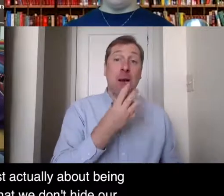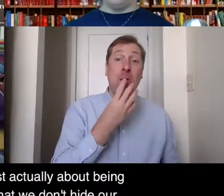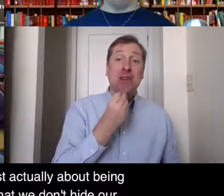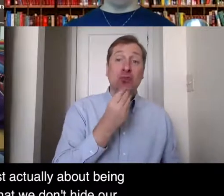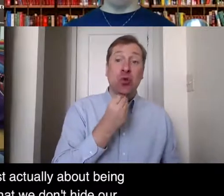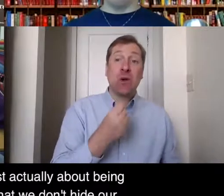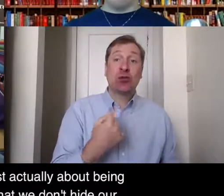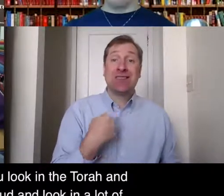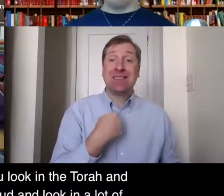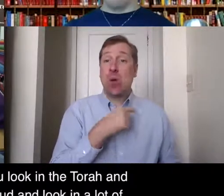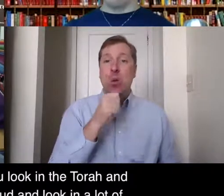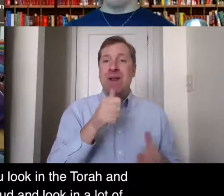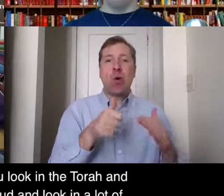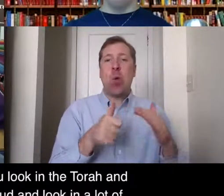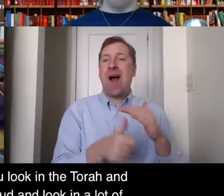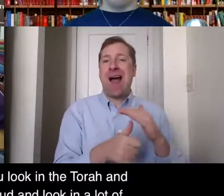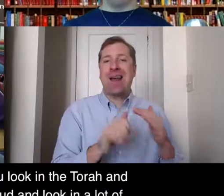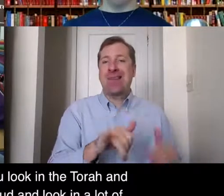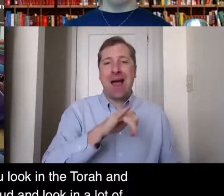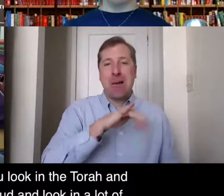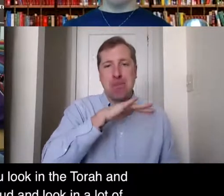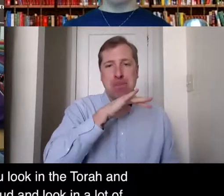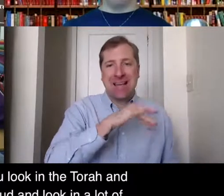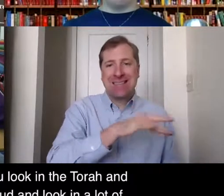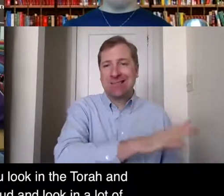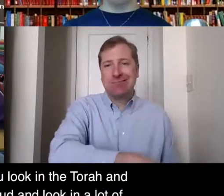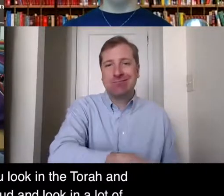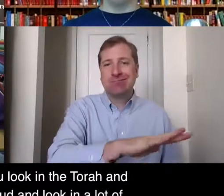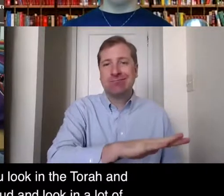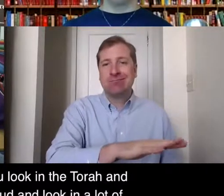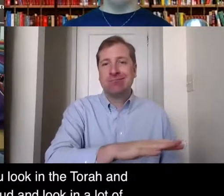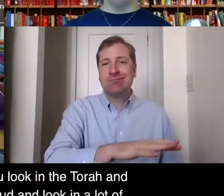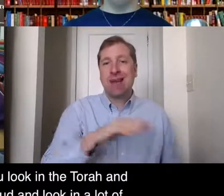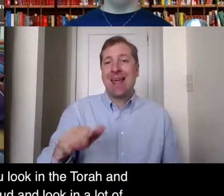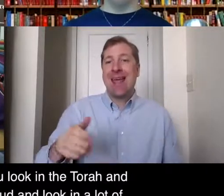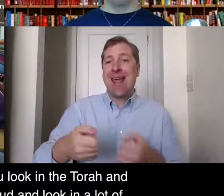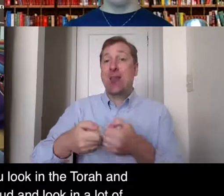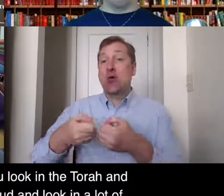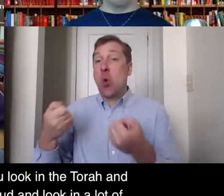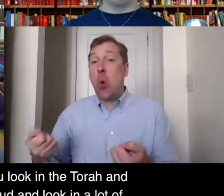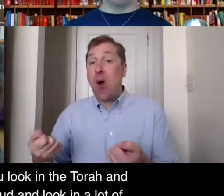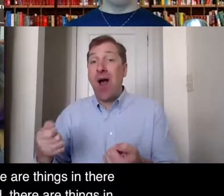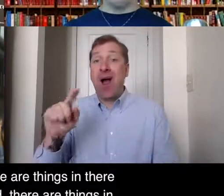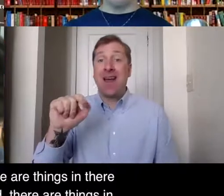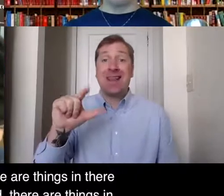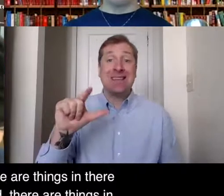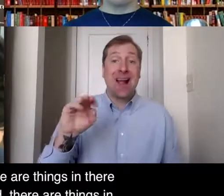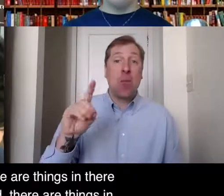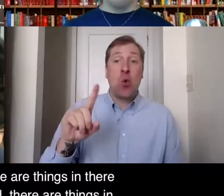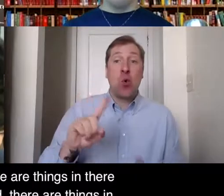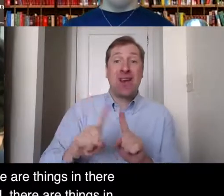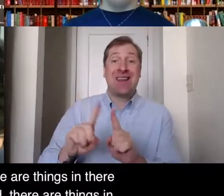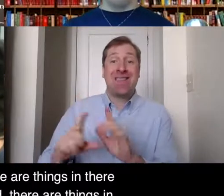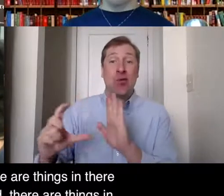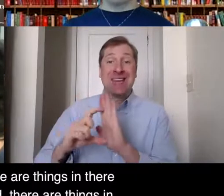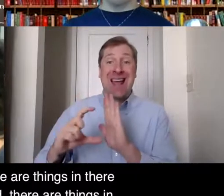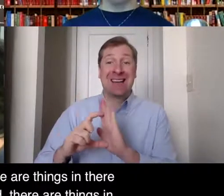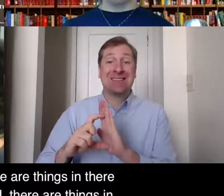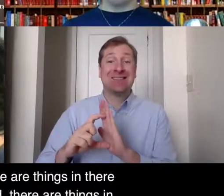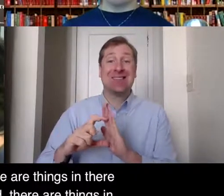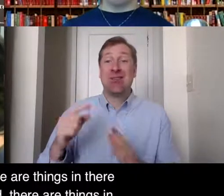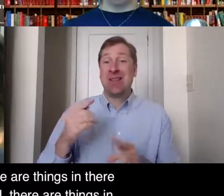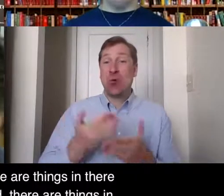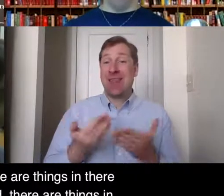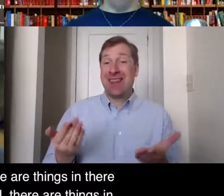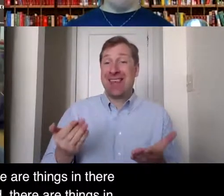don't hide our messiness. When you look in the Torah, and you look in the Talmud, and you look in a lot of different texts, there are things